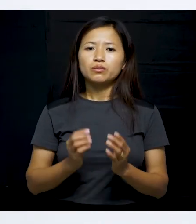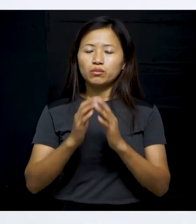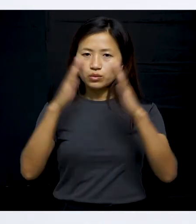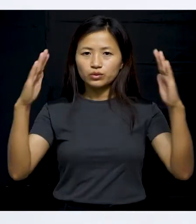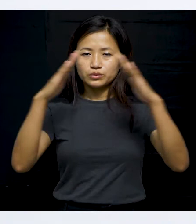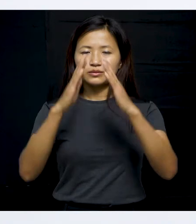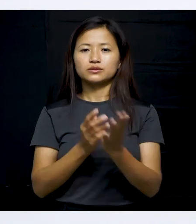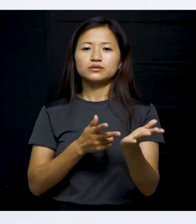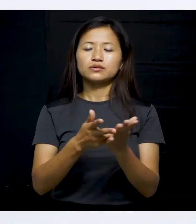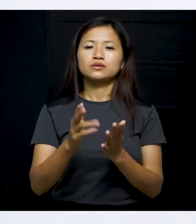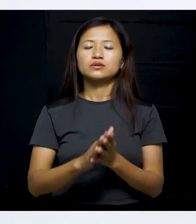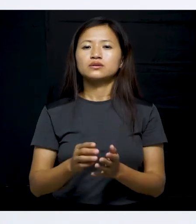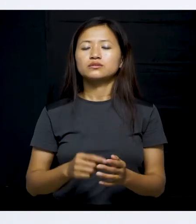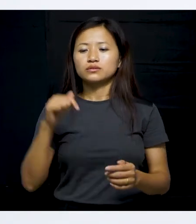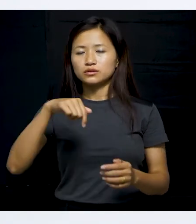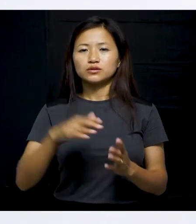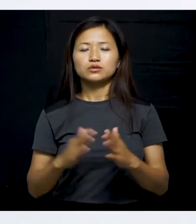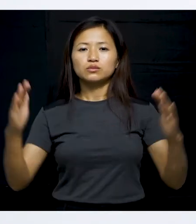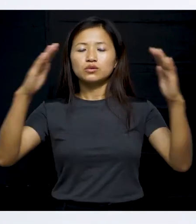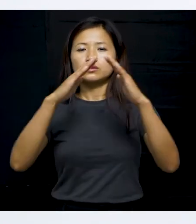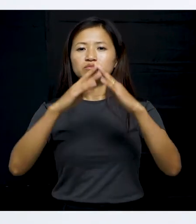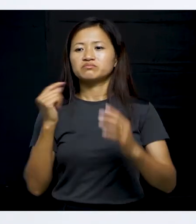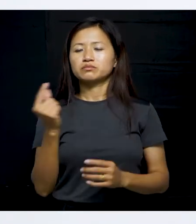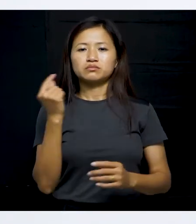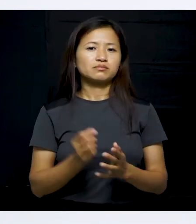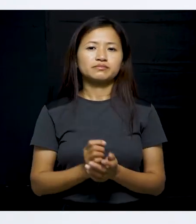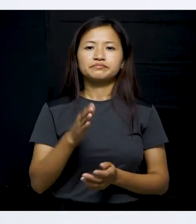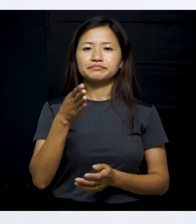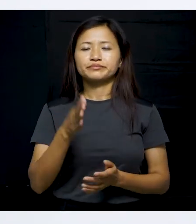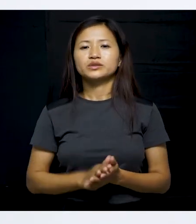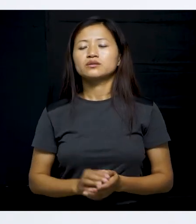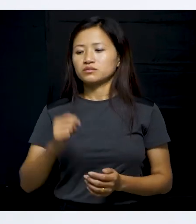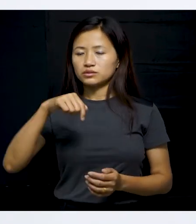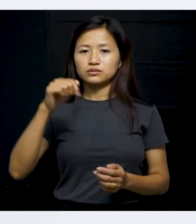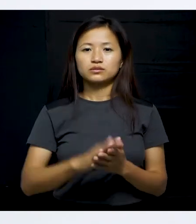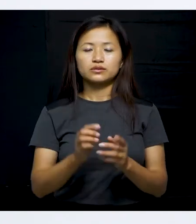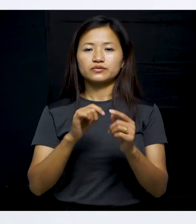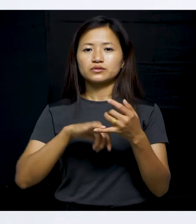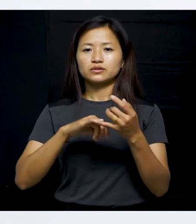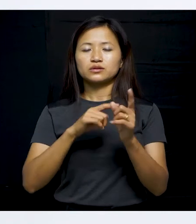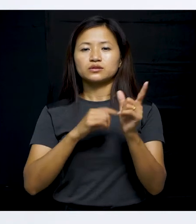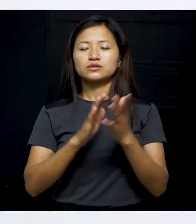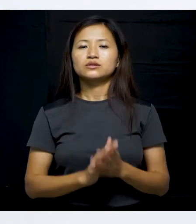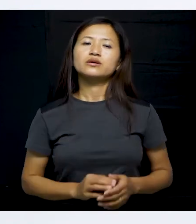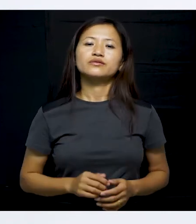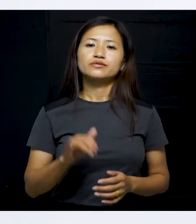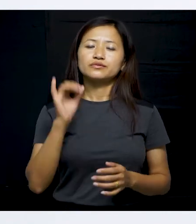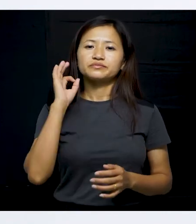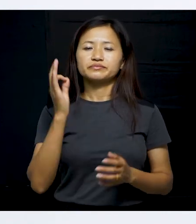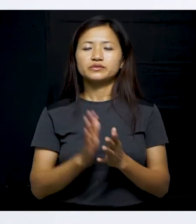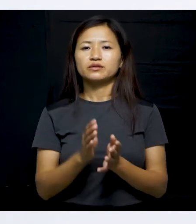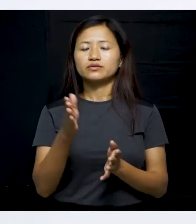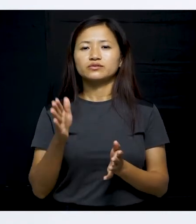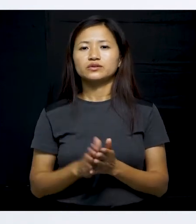villages, but these Morungs are not used anymore because now we have different system of education. We have school education where we get